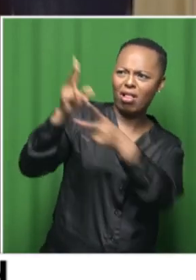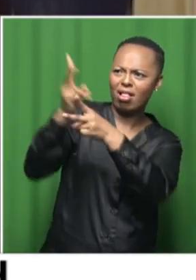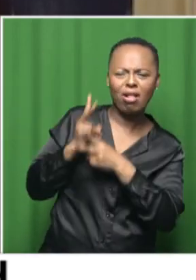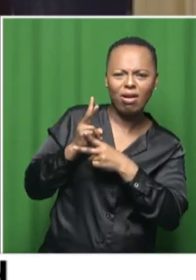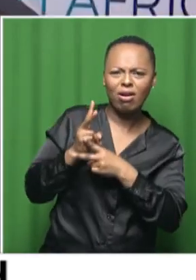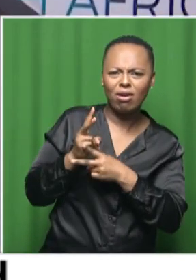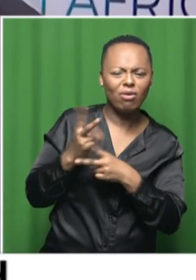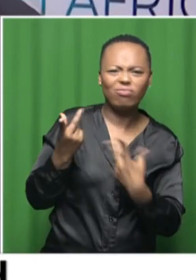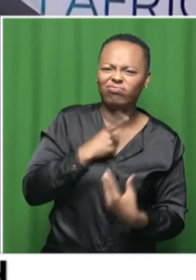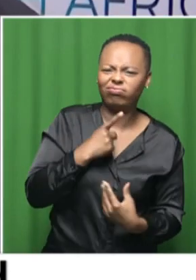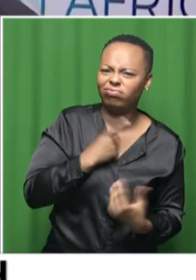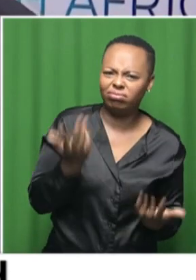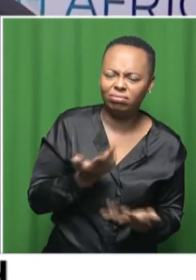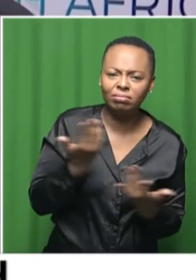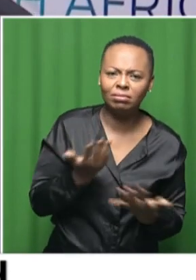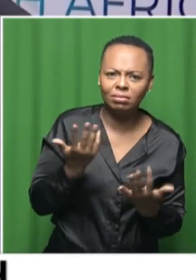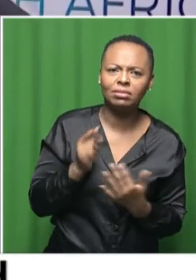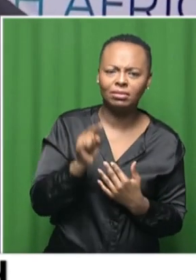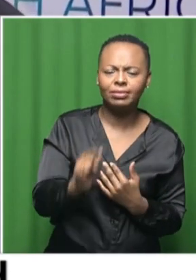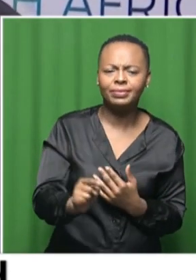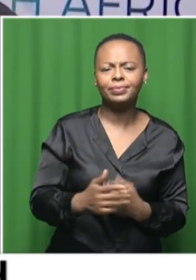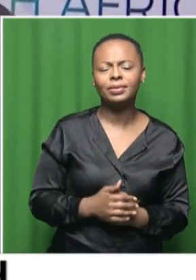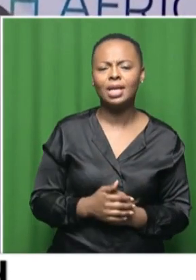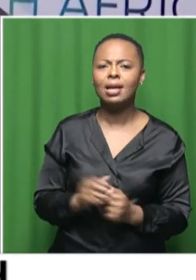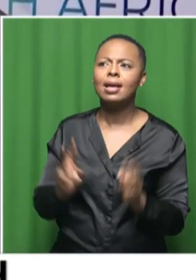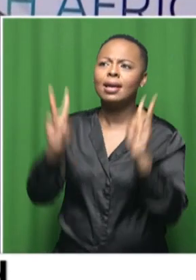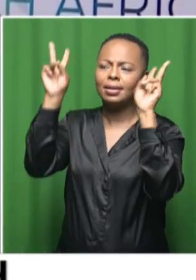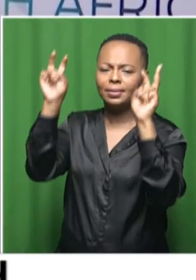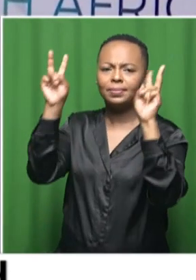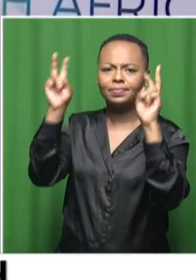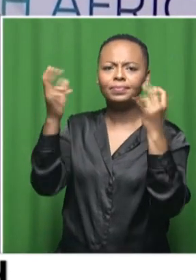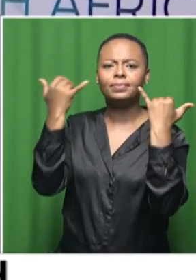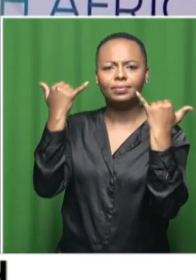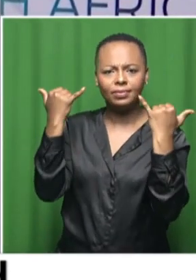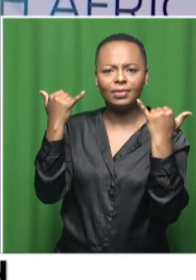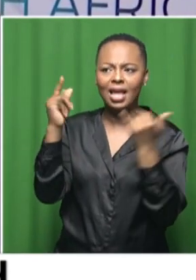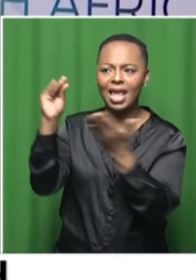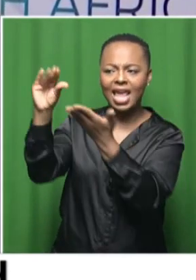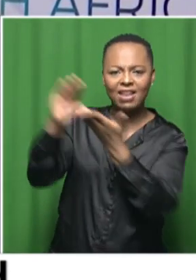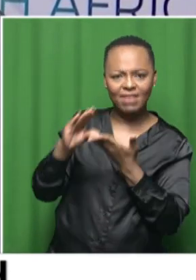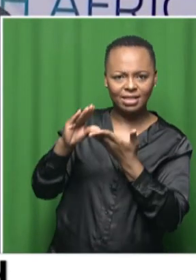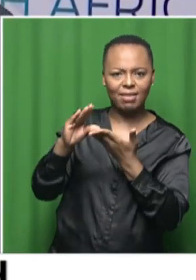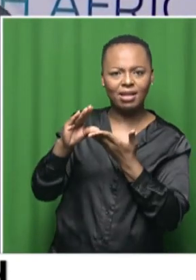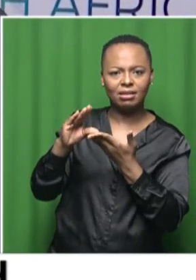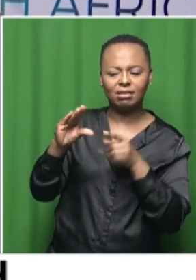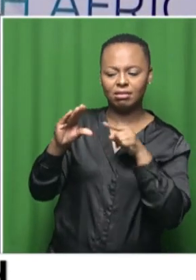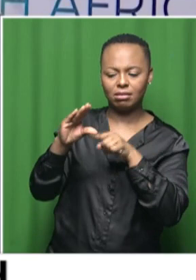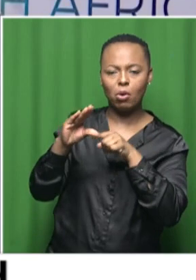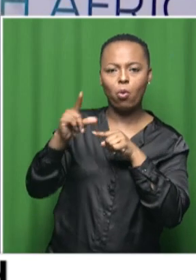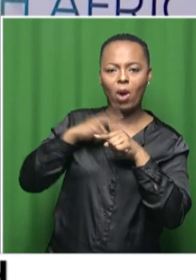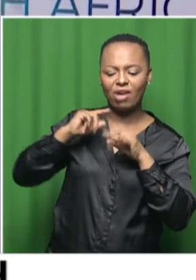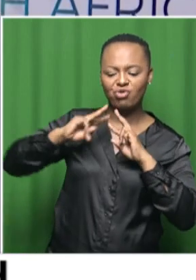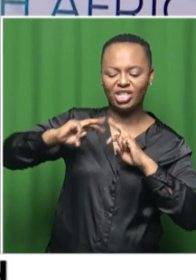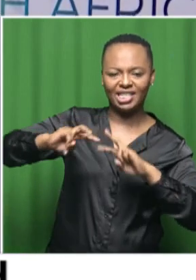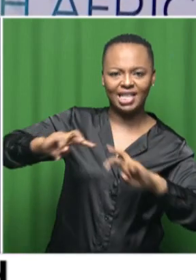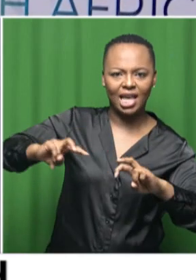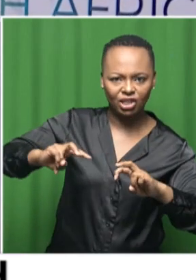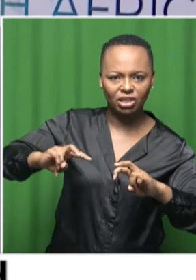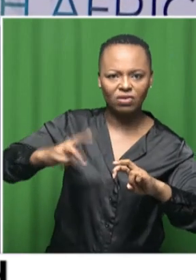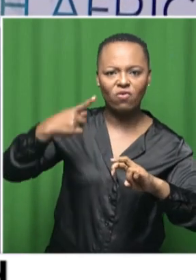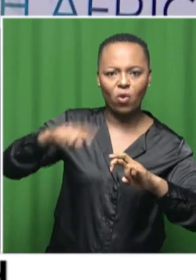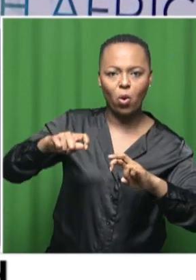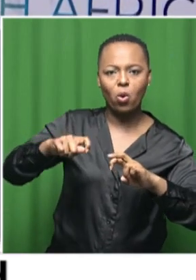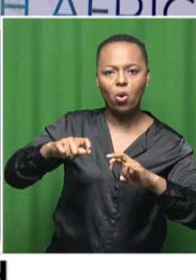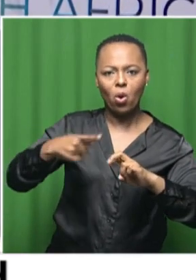Well, like I said, the issues around investments in the research to be able to bring down the cost